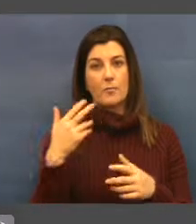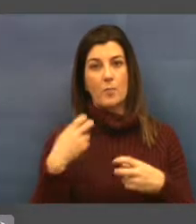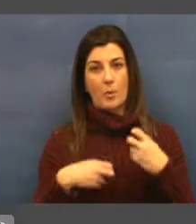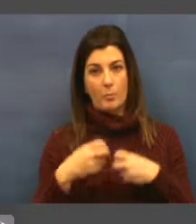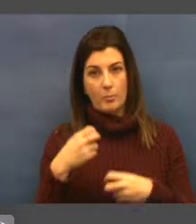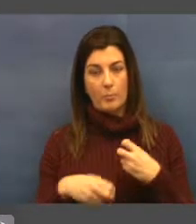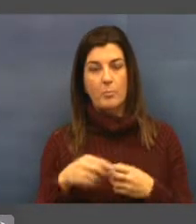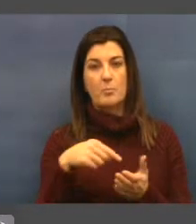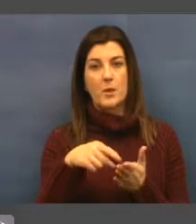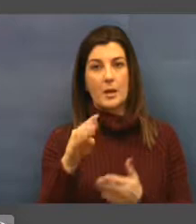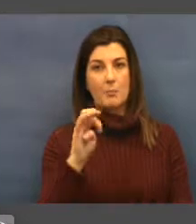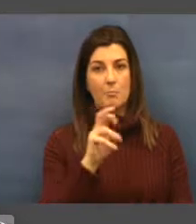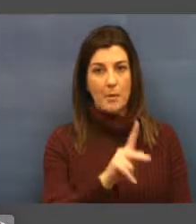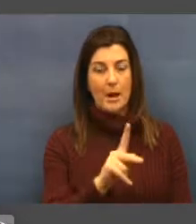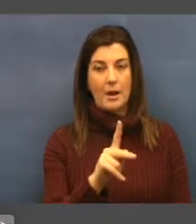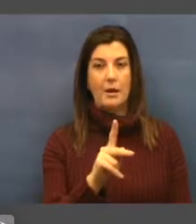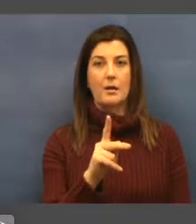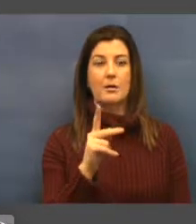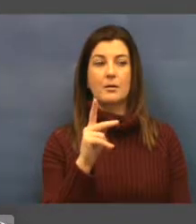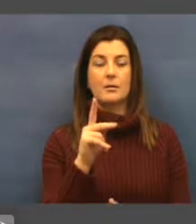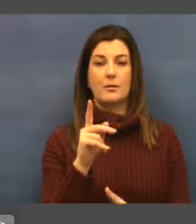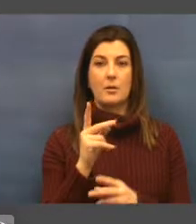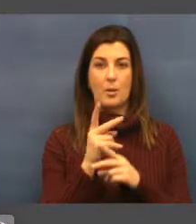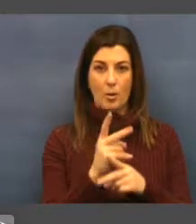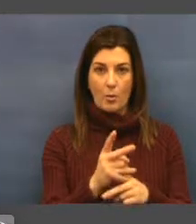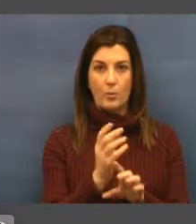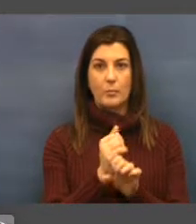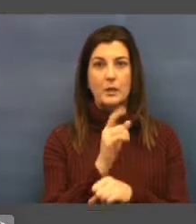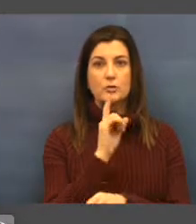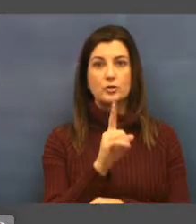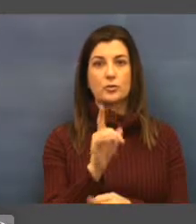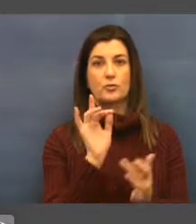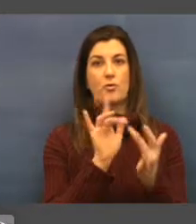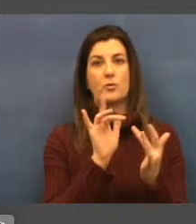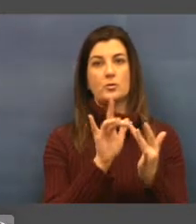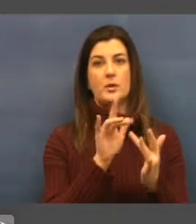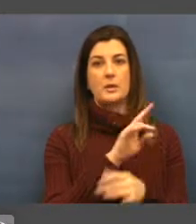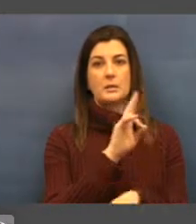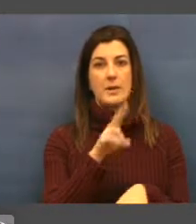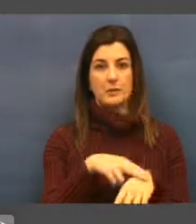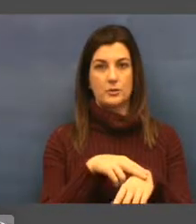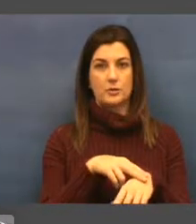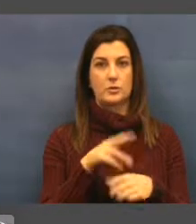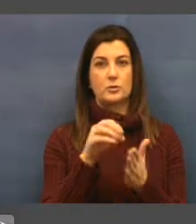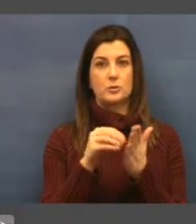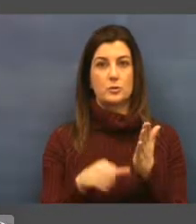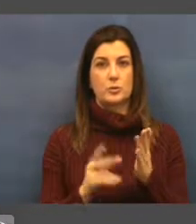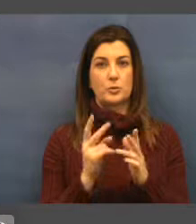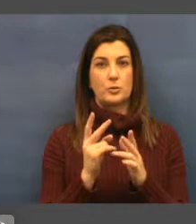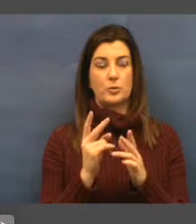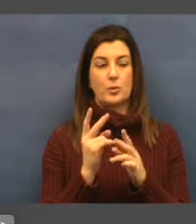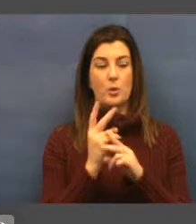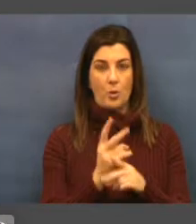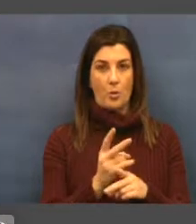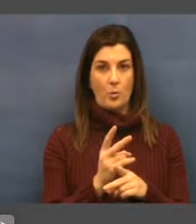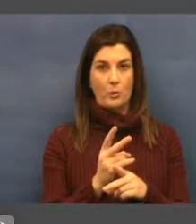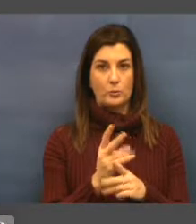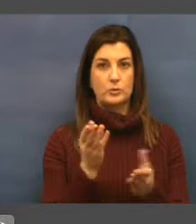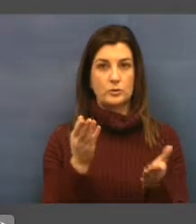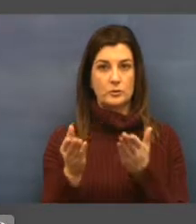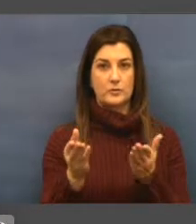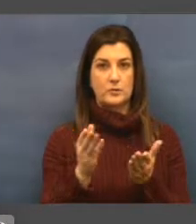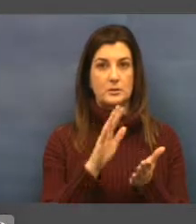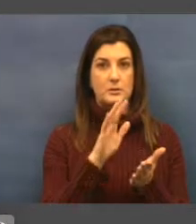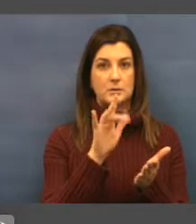making your loan payments, make sure you contact National Student Loan Service Center or Student Aid Alberta, or